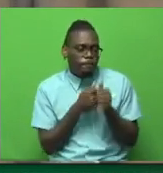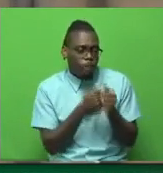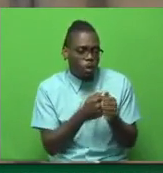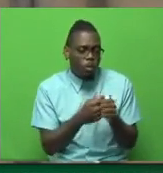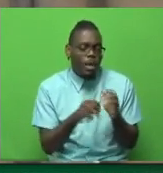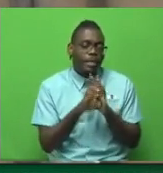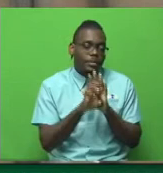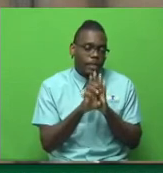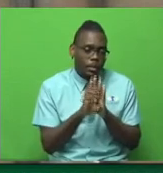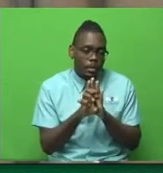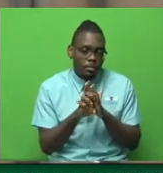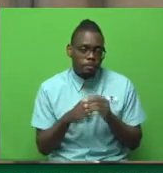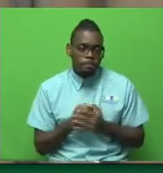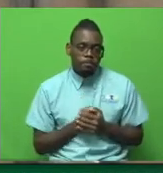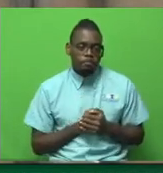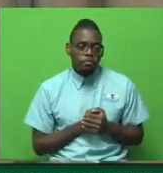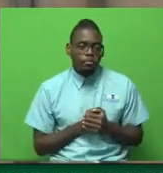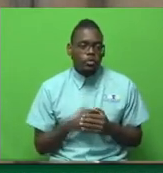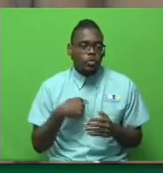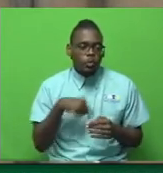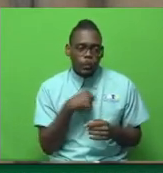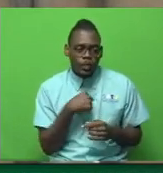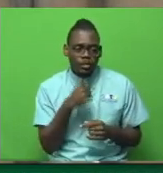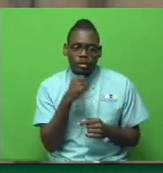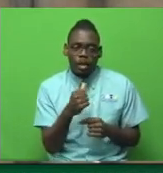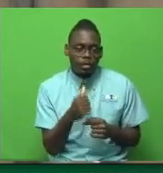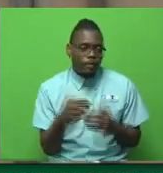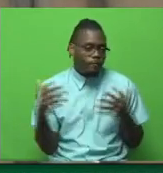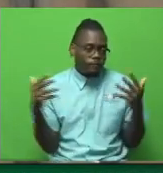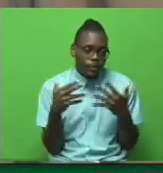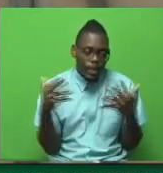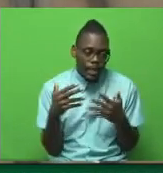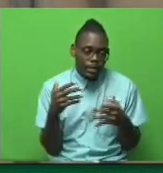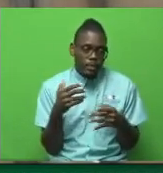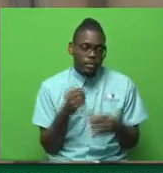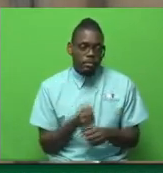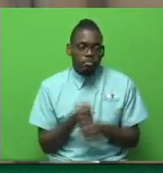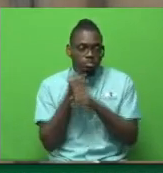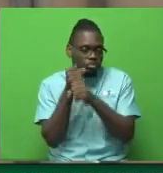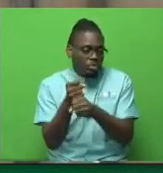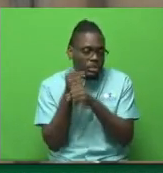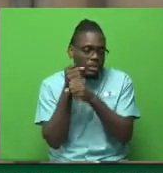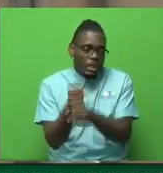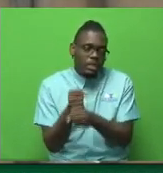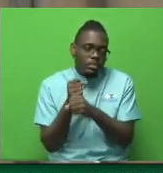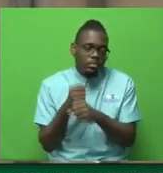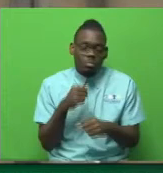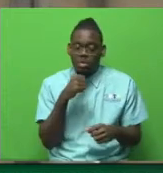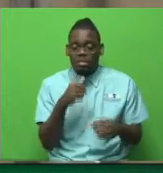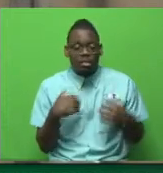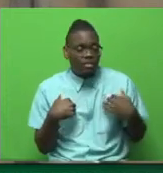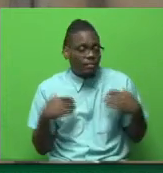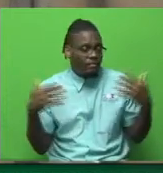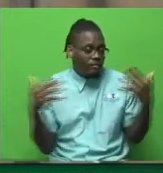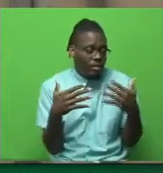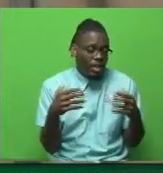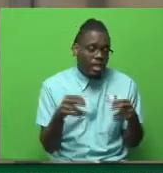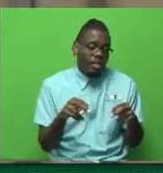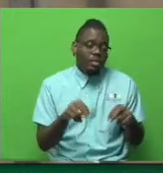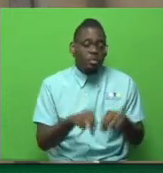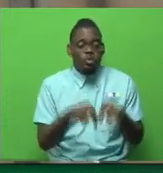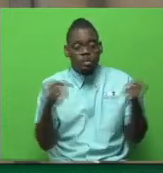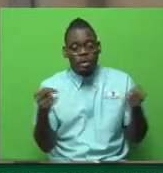we are not afraid of the protests we are not afraid of the editorials we are not afraid